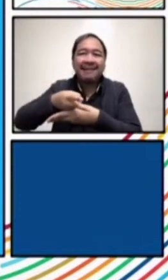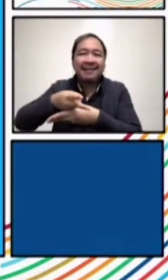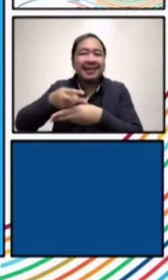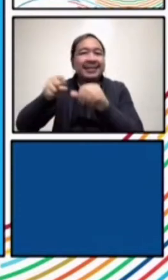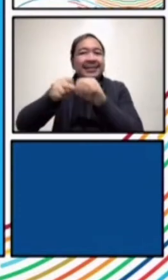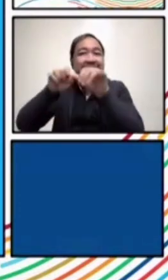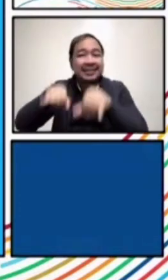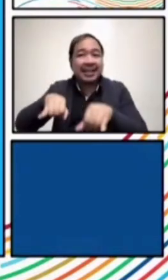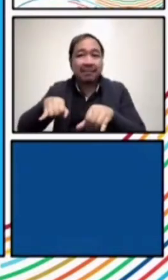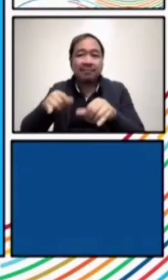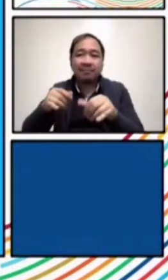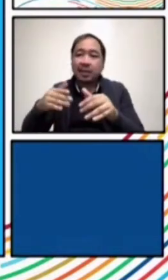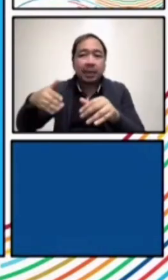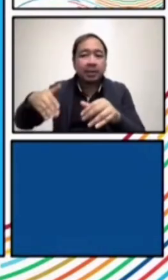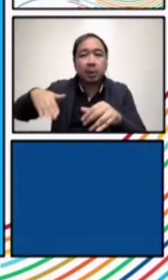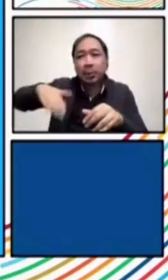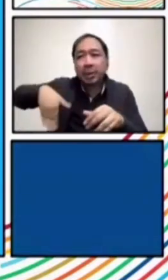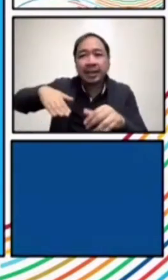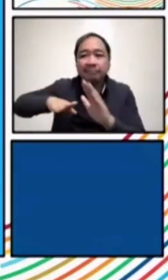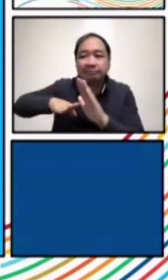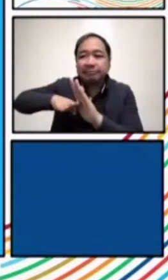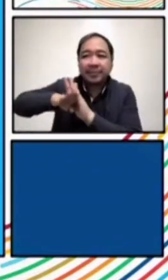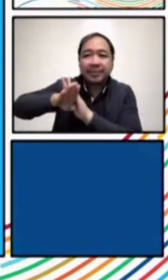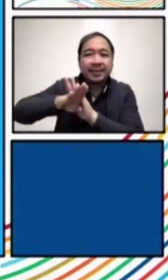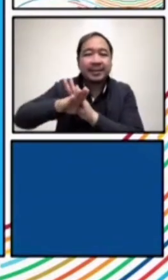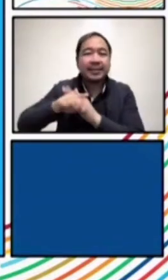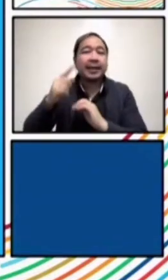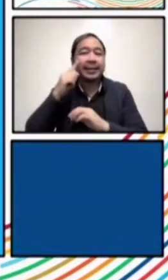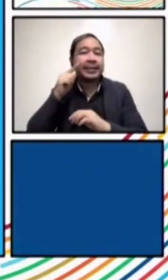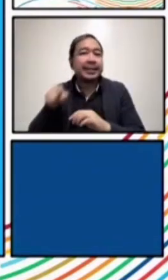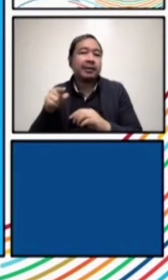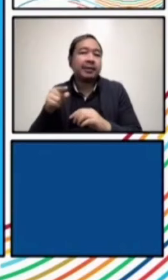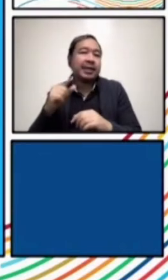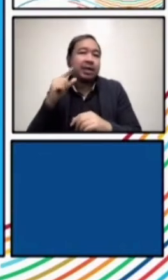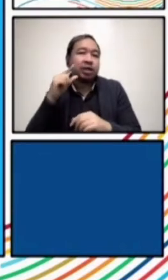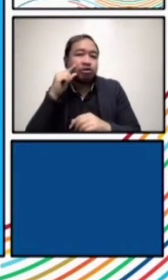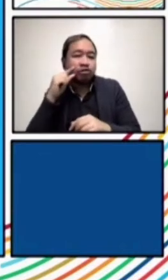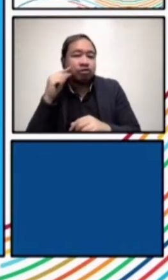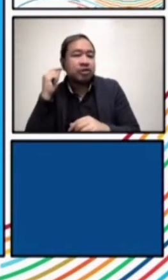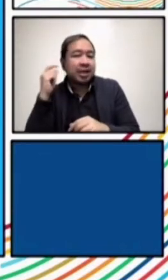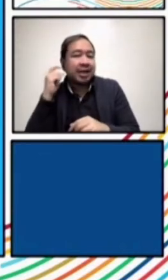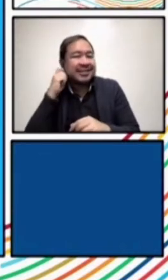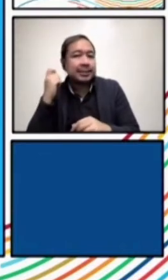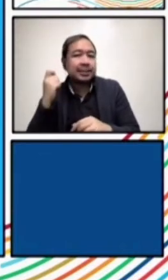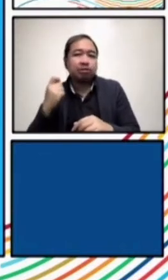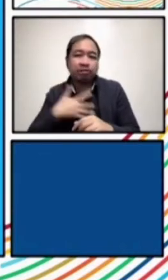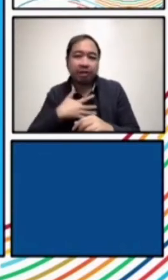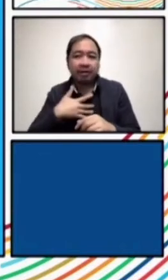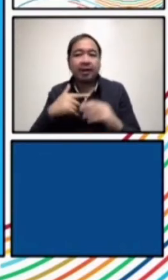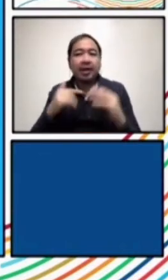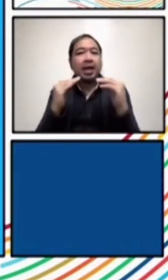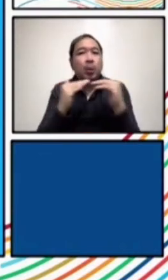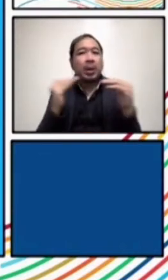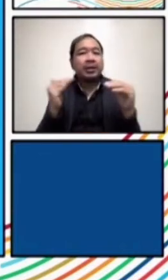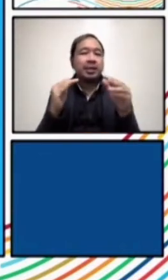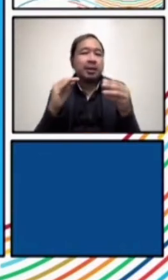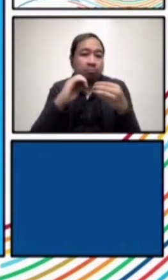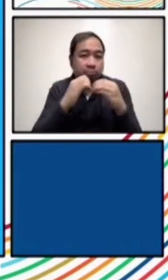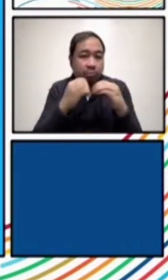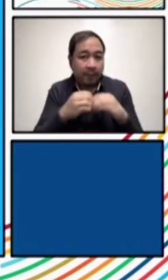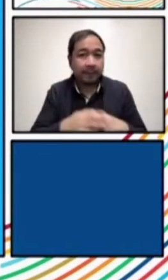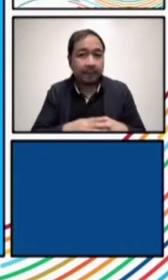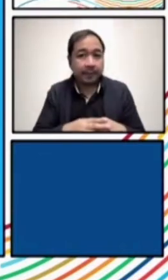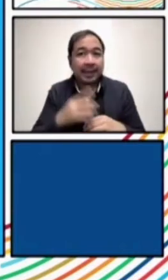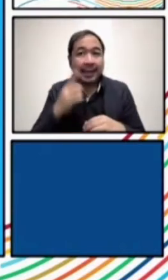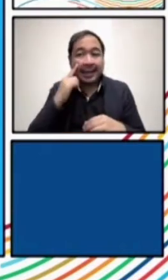it's basically also a gender inequality issue and if we look at the F4 that have been made in the field